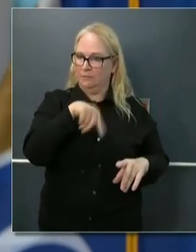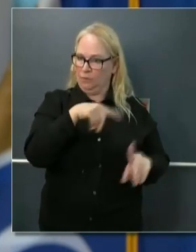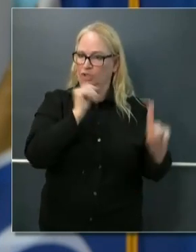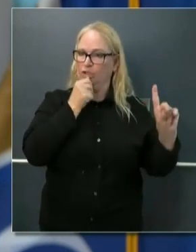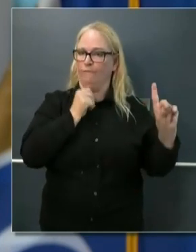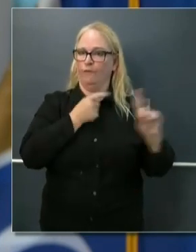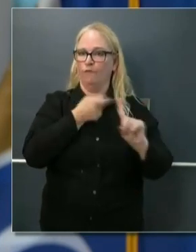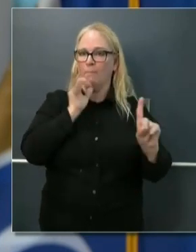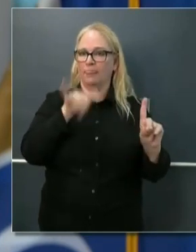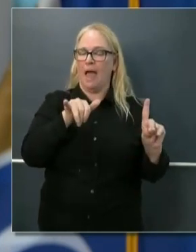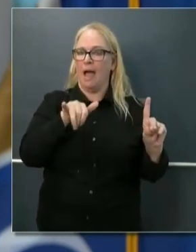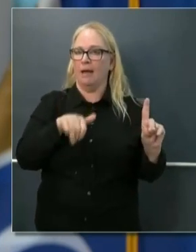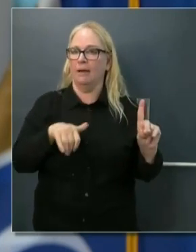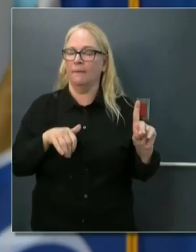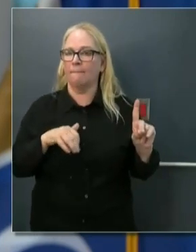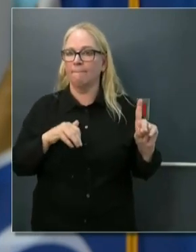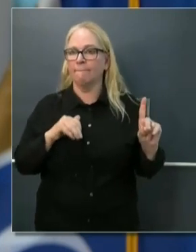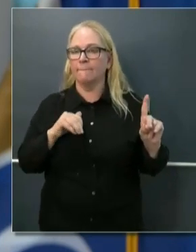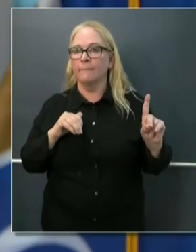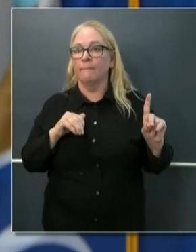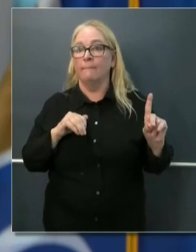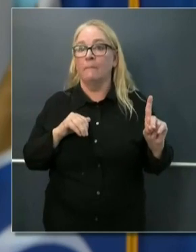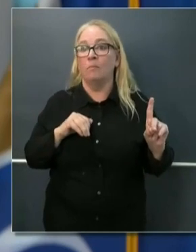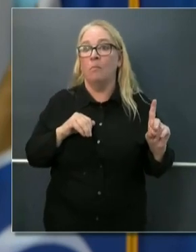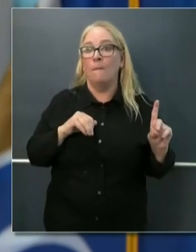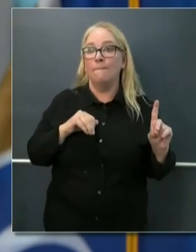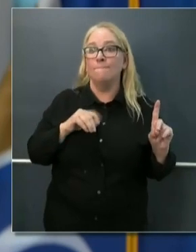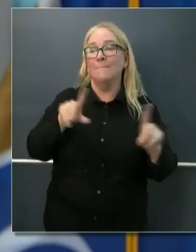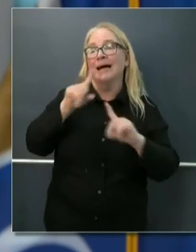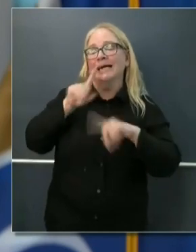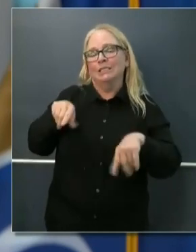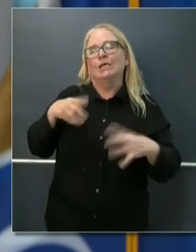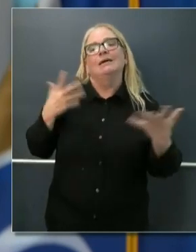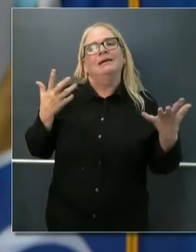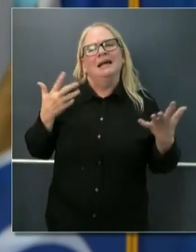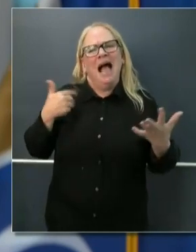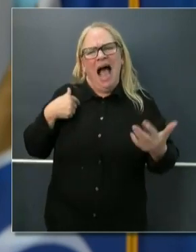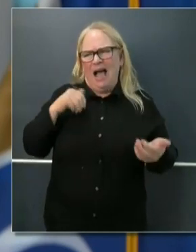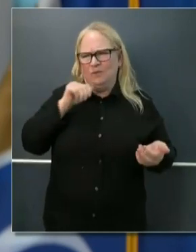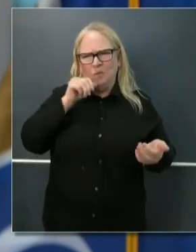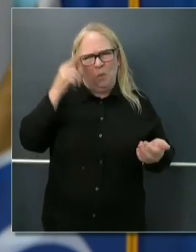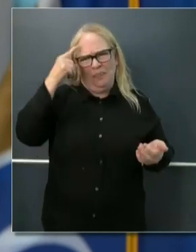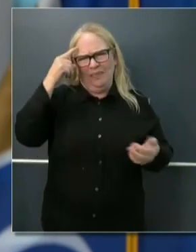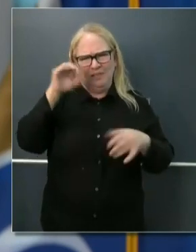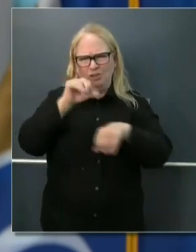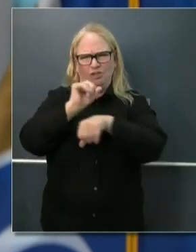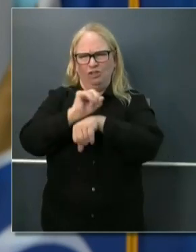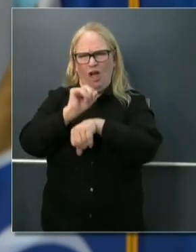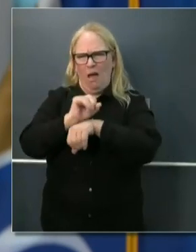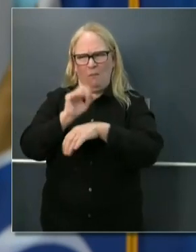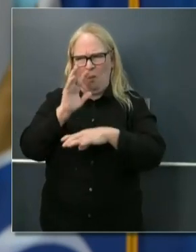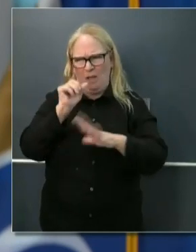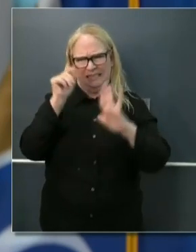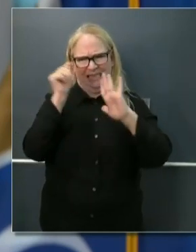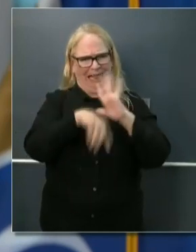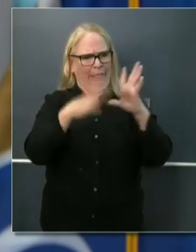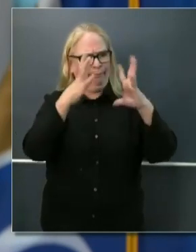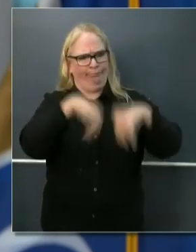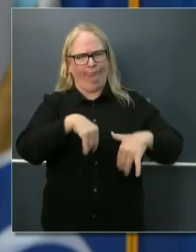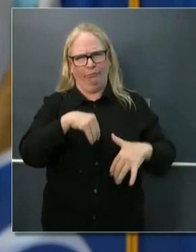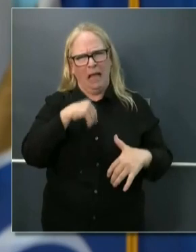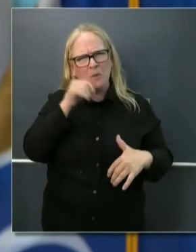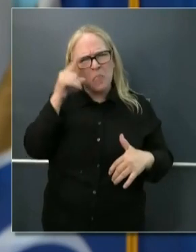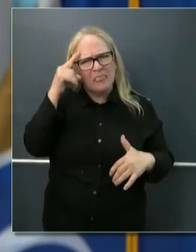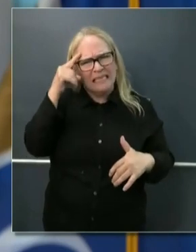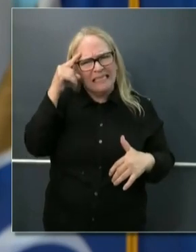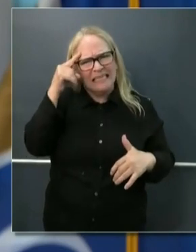I respectfully, I'm not sure those jobs were killed, but I appreciate the broader concern. Let me speak to the broader concern. On